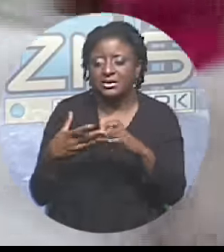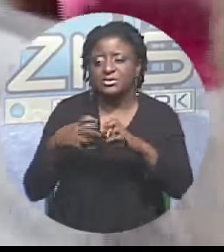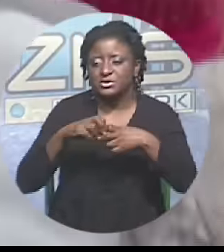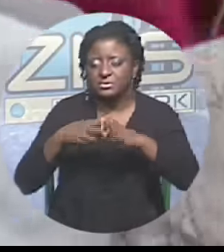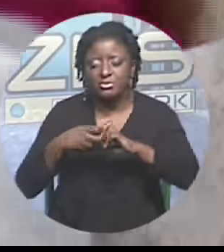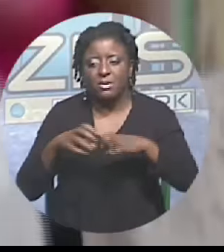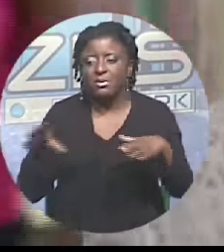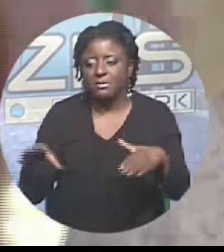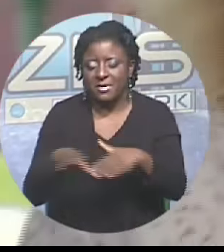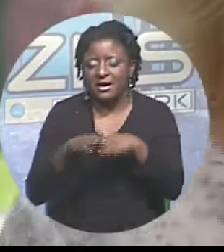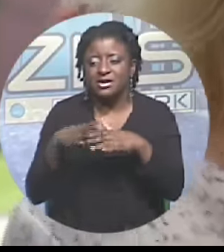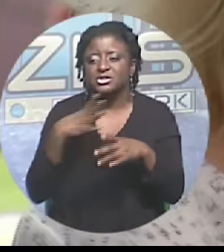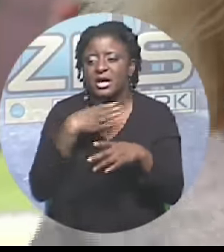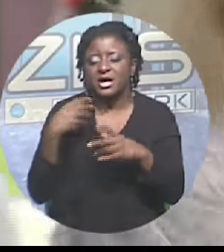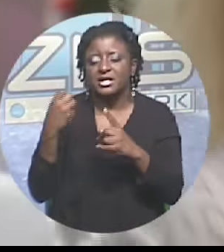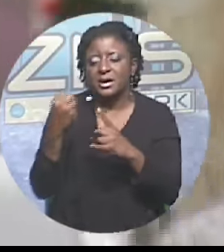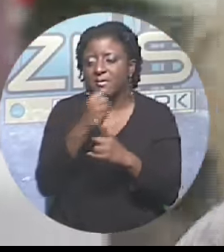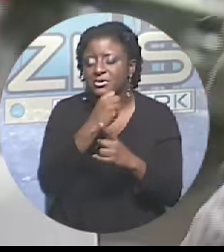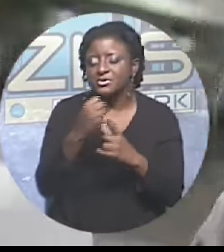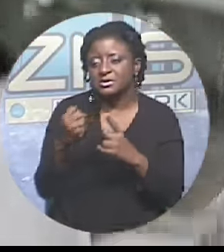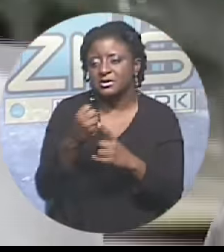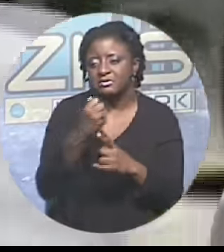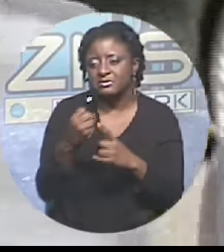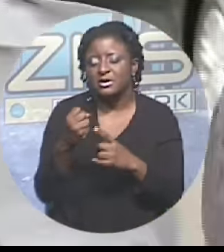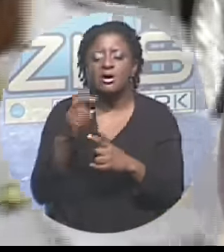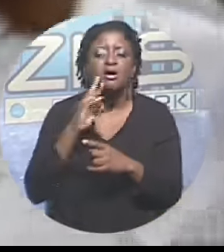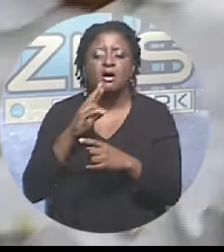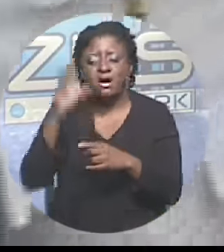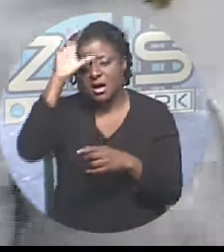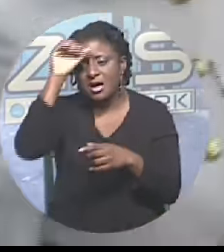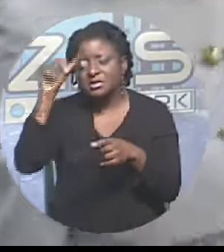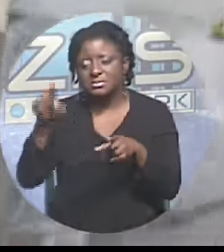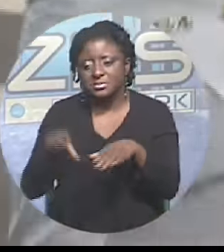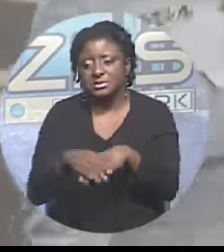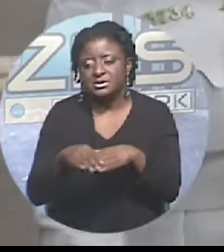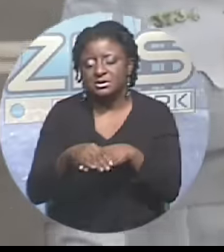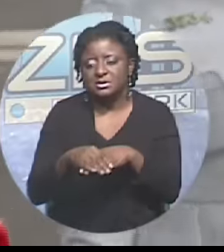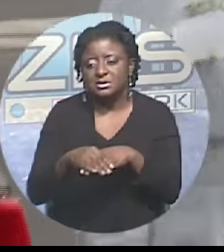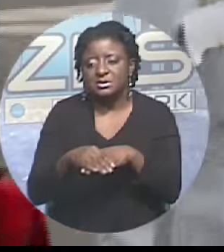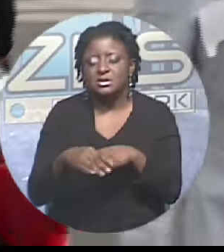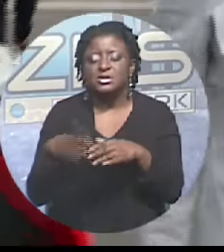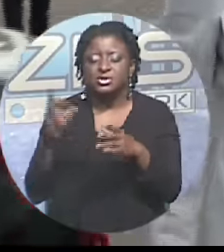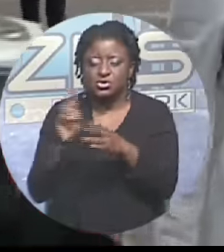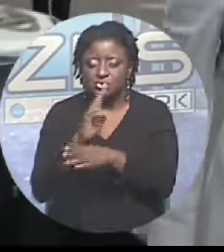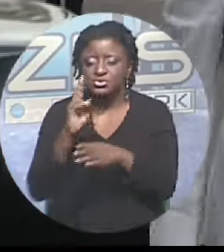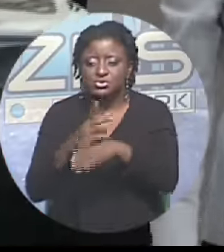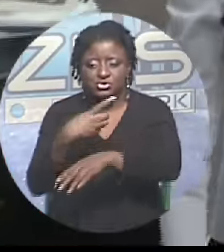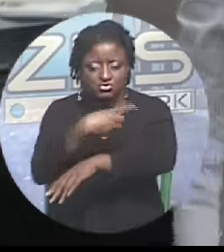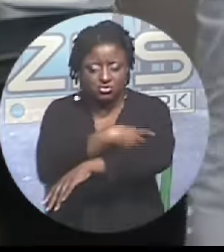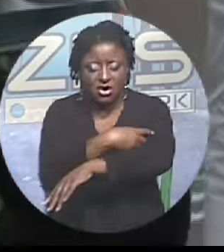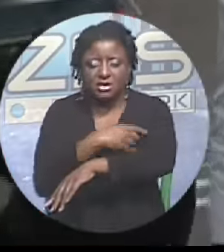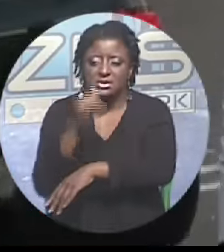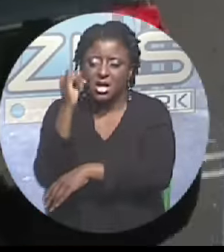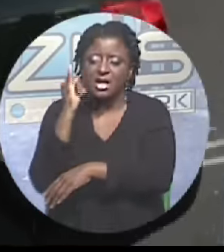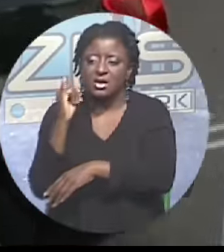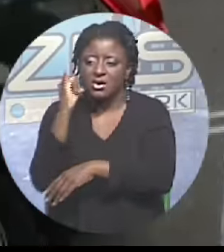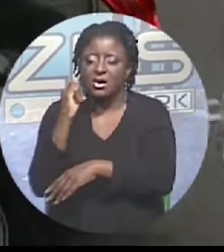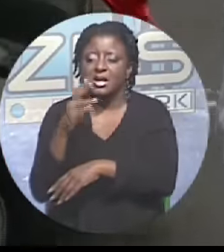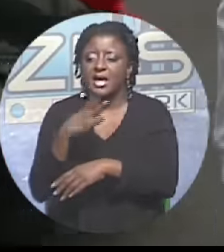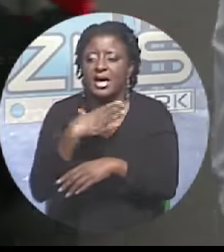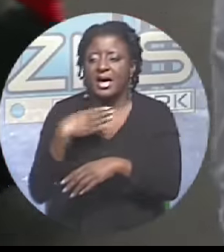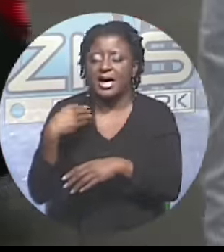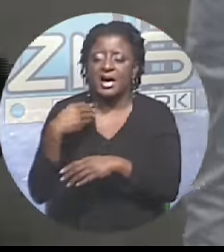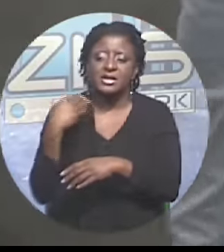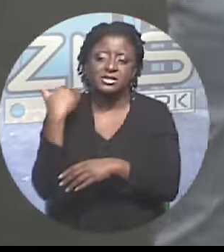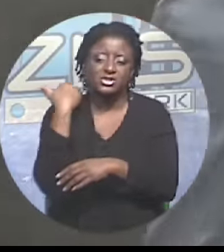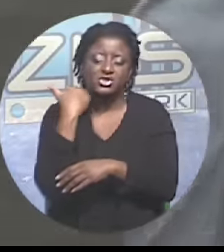due to her husband's addiction to alcohol, drugs, and ongoing infidelity. The probation officer said Vasili revealed that she stayed